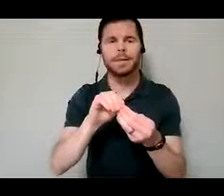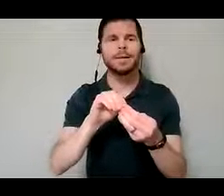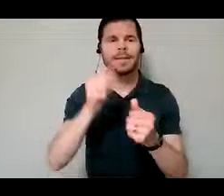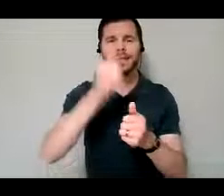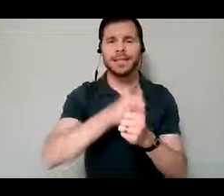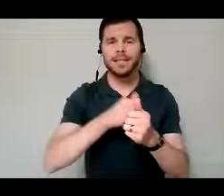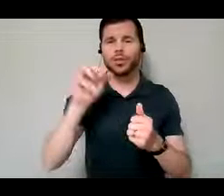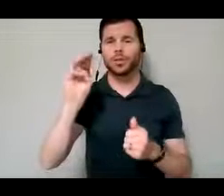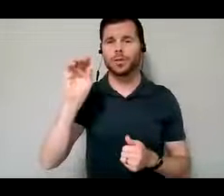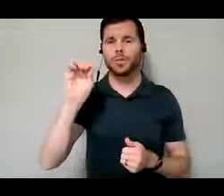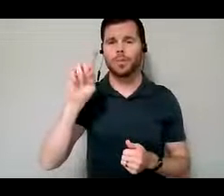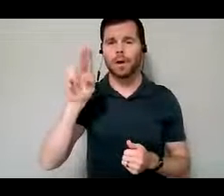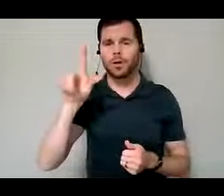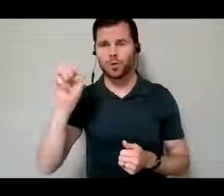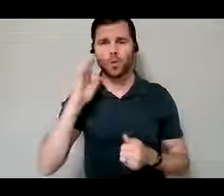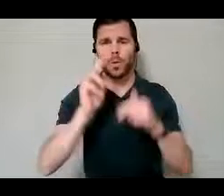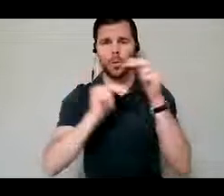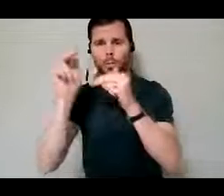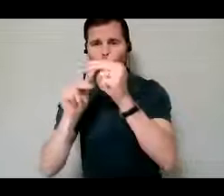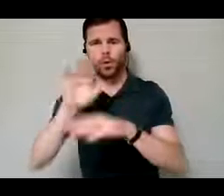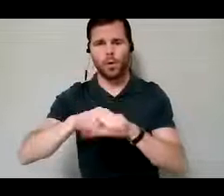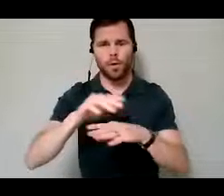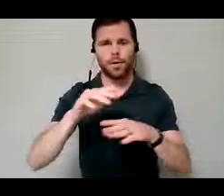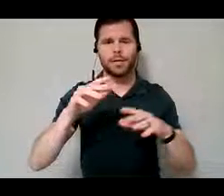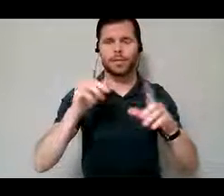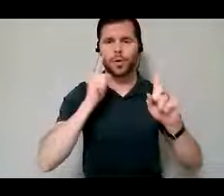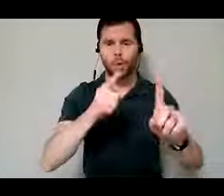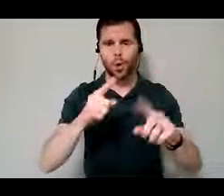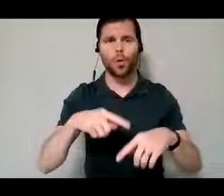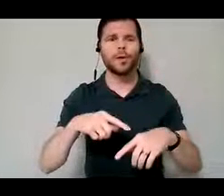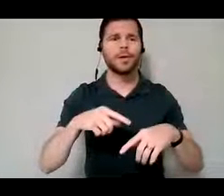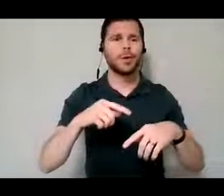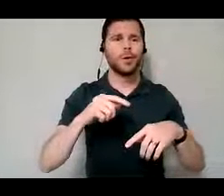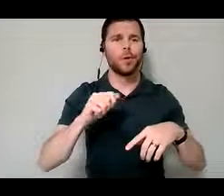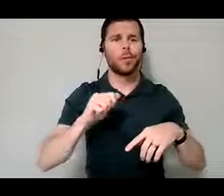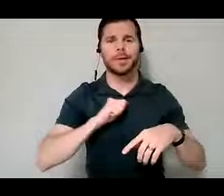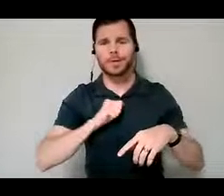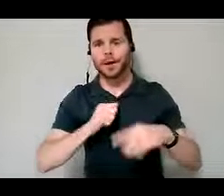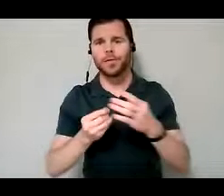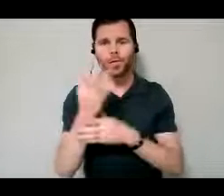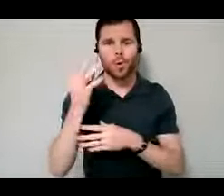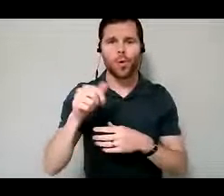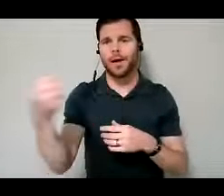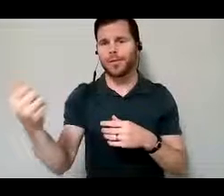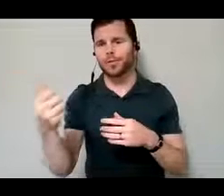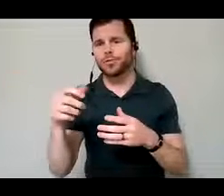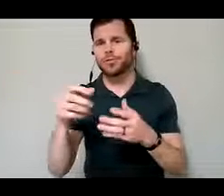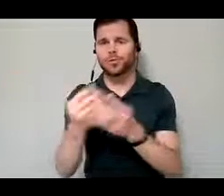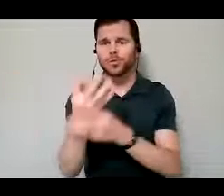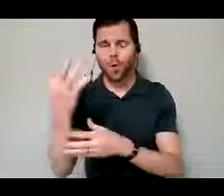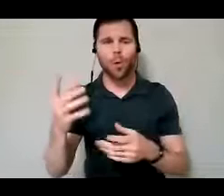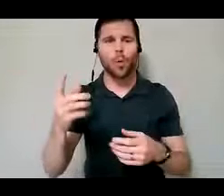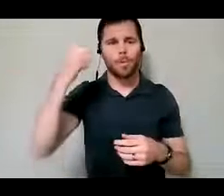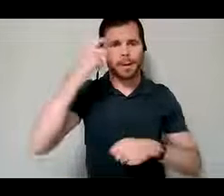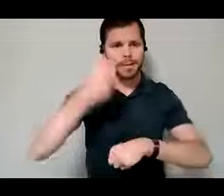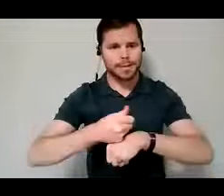of goal that they're looking at. So growing stronger as you help others to grow, choosing your mindset, helping others find their way, failures, many